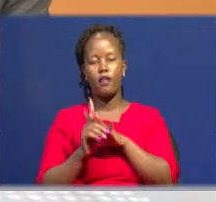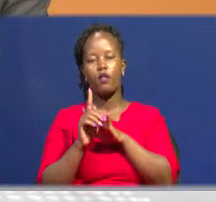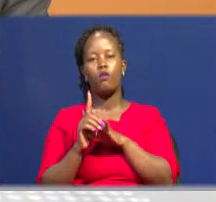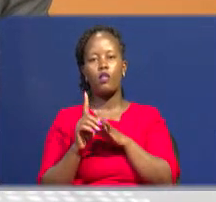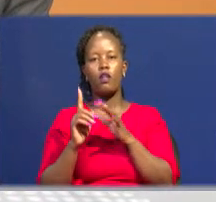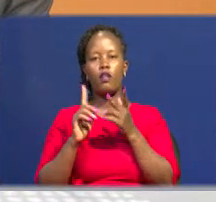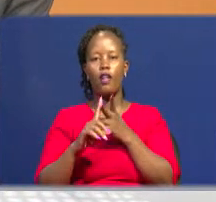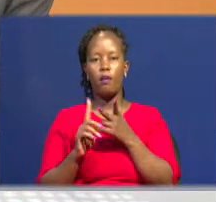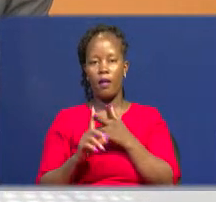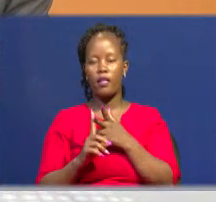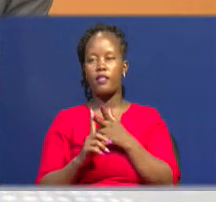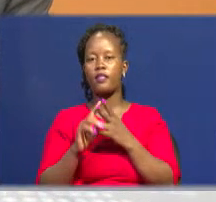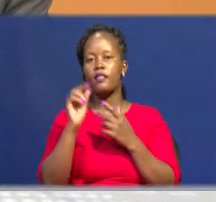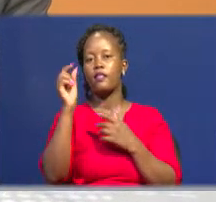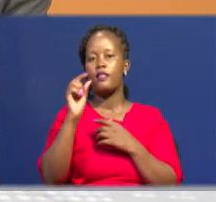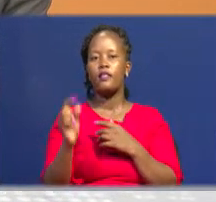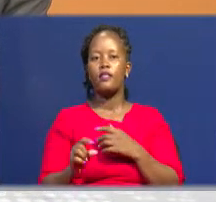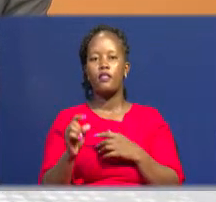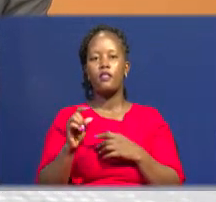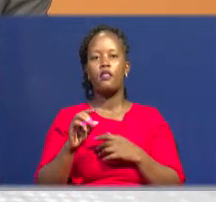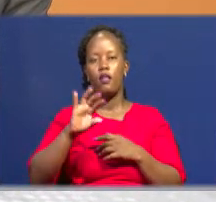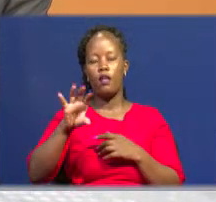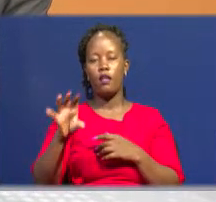Western Region counties.